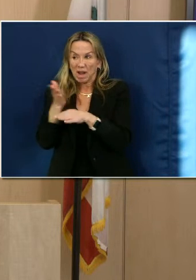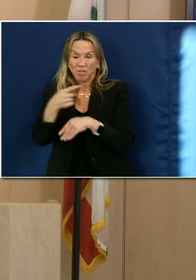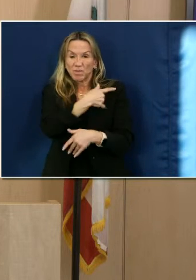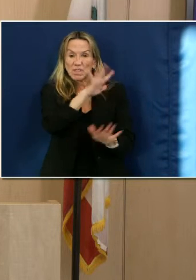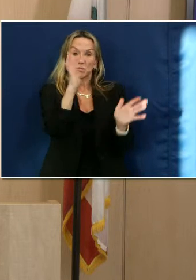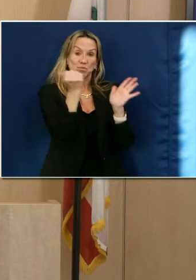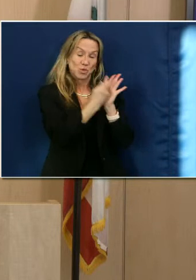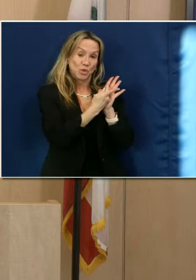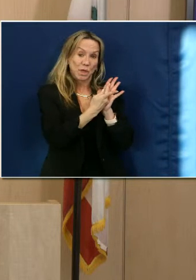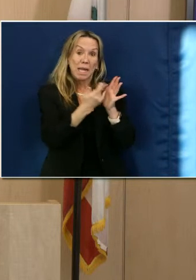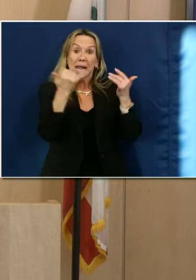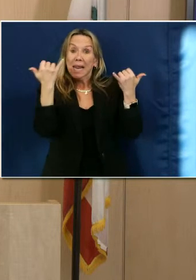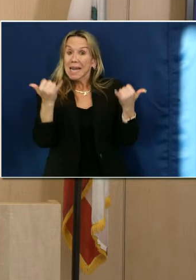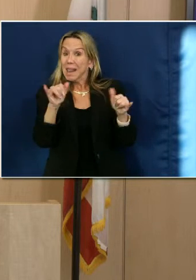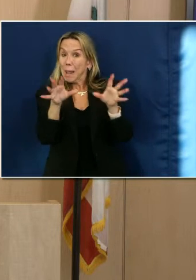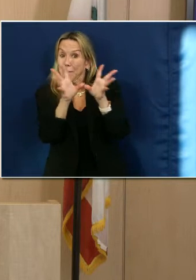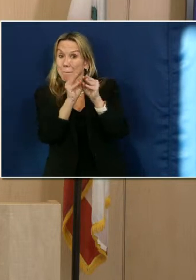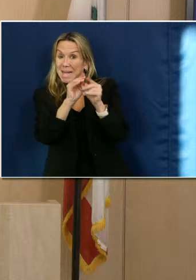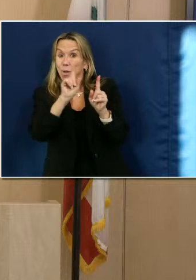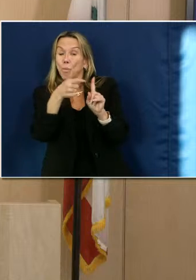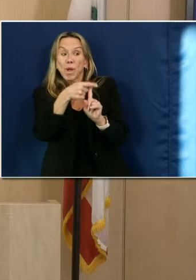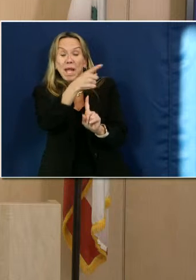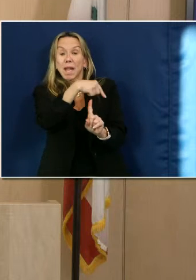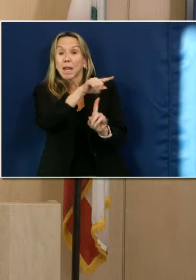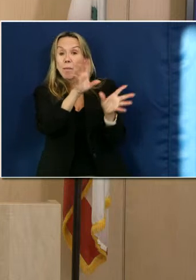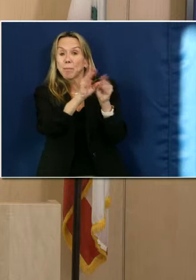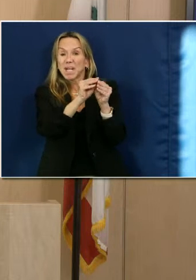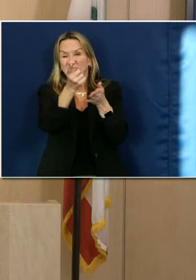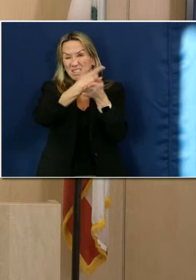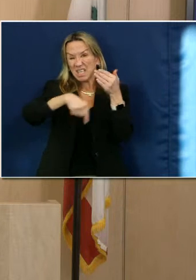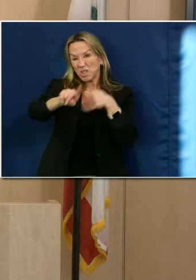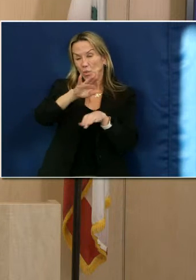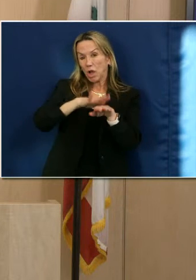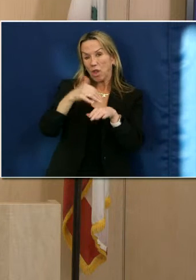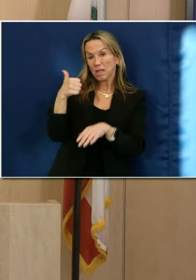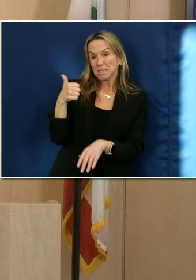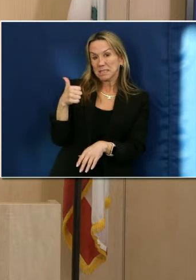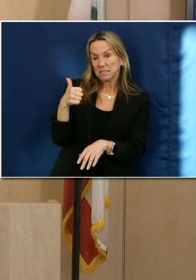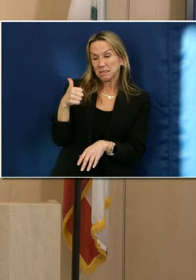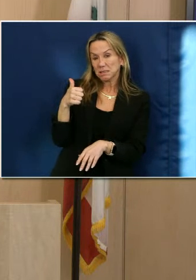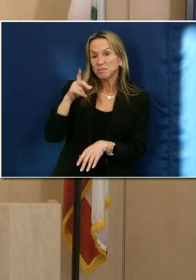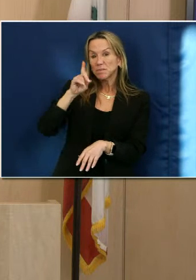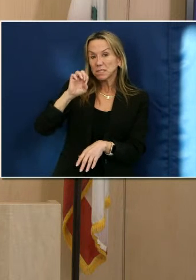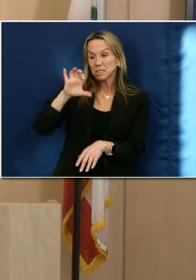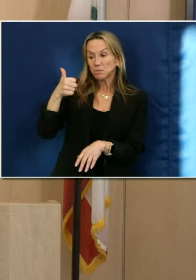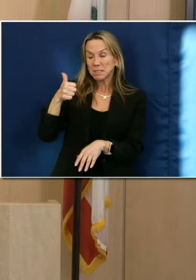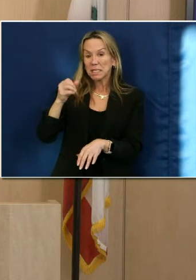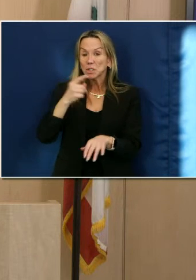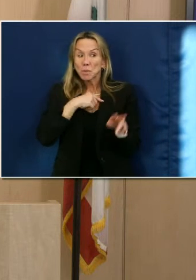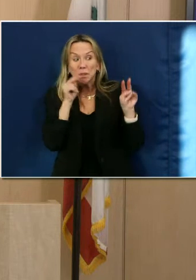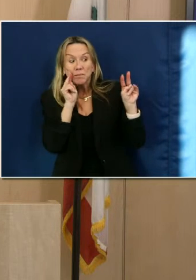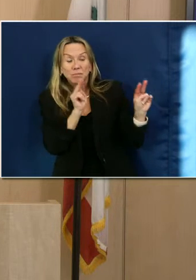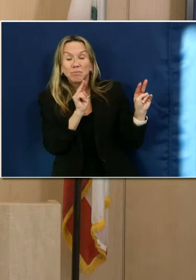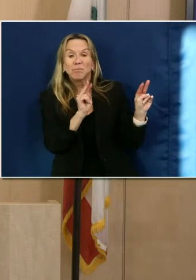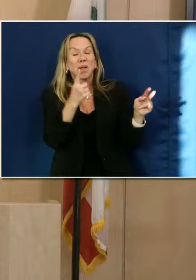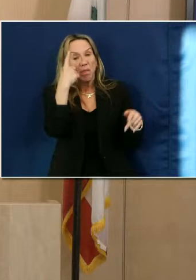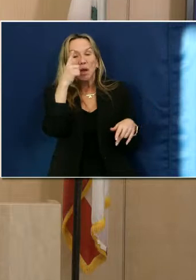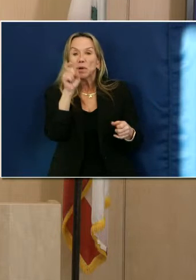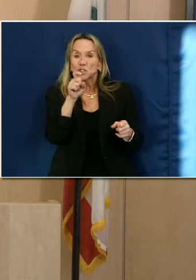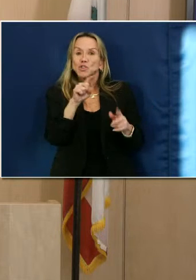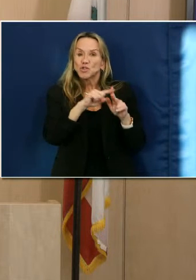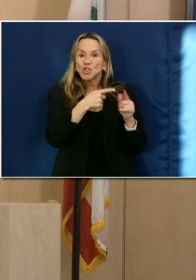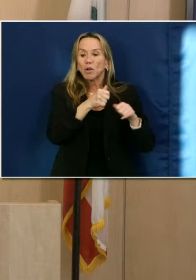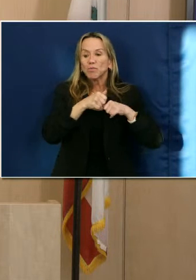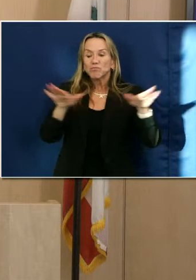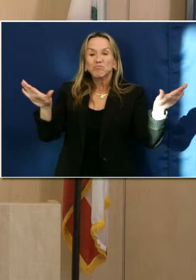know that that meeting is on the 10th next week. So we anticipate that we should be getting